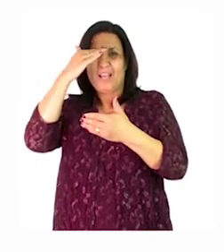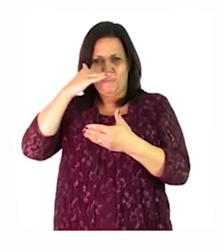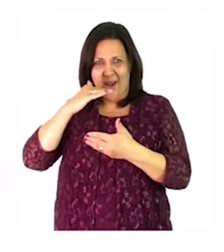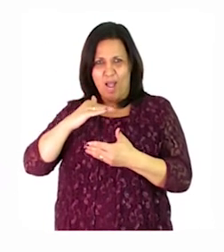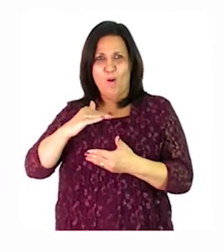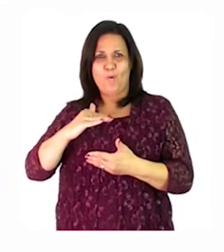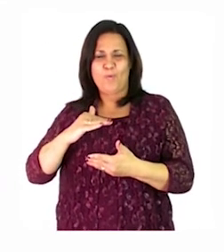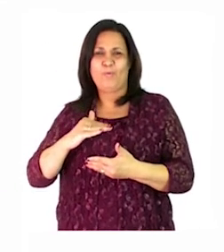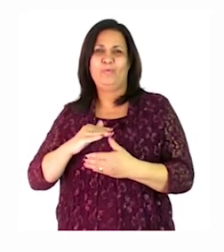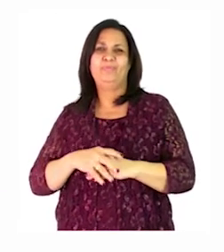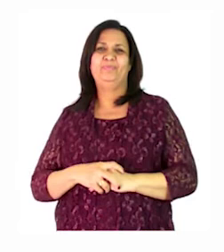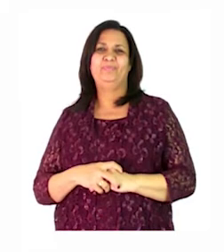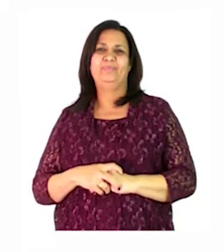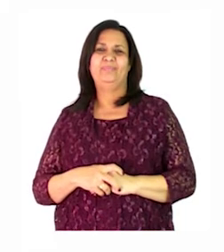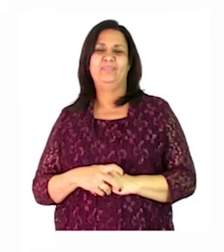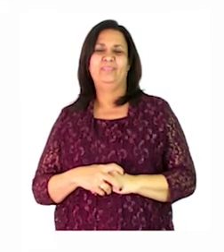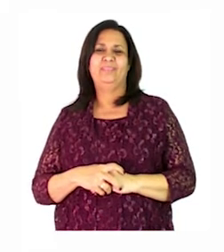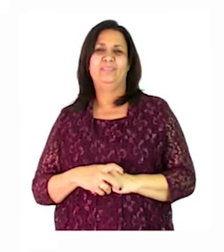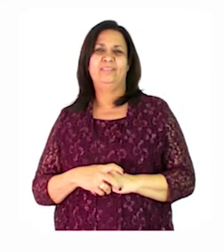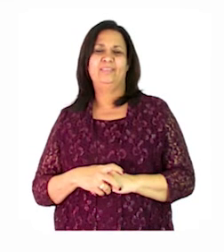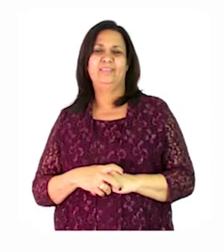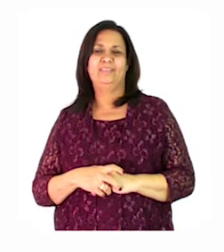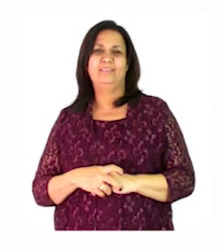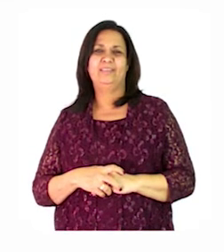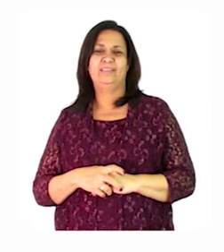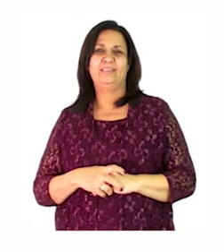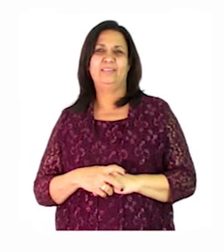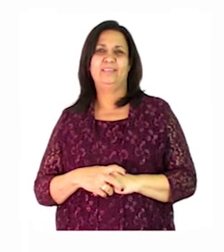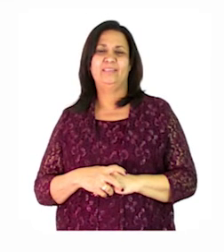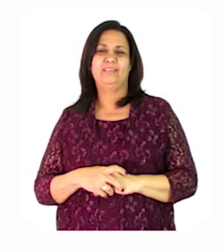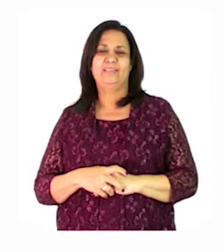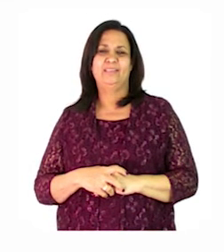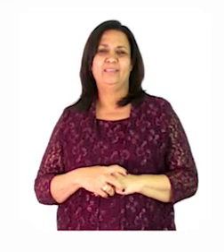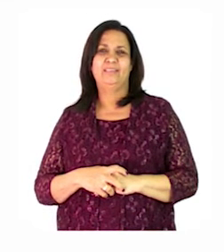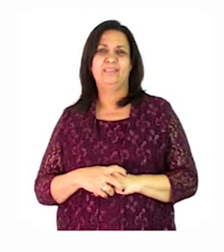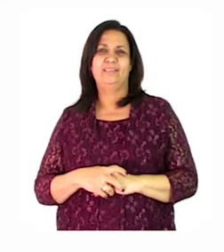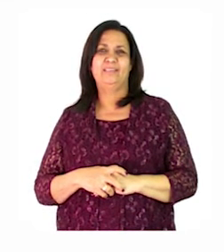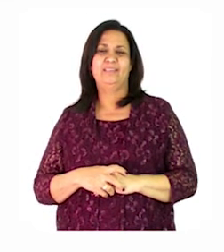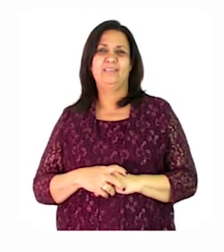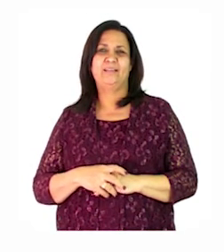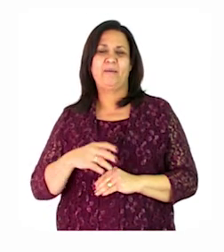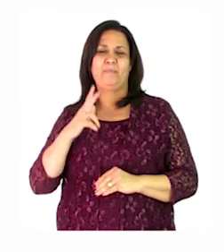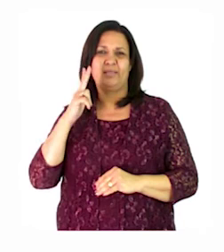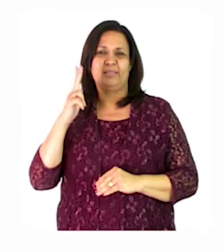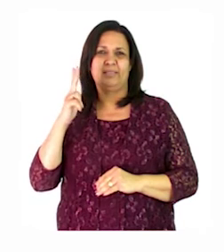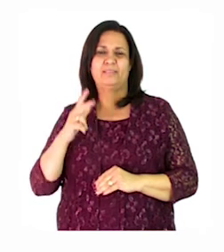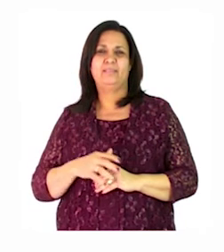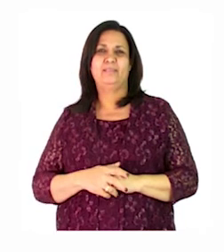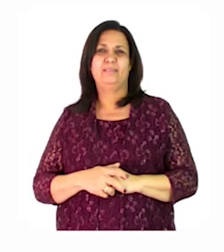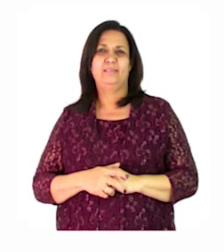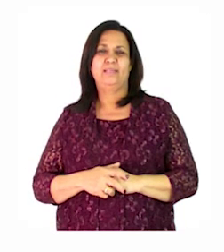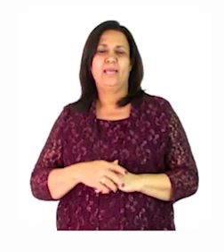names of persons or the nouns that we have just mentioned, which are the persons. Names